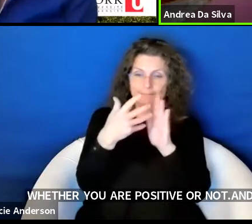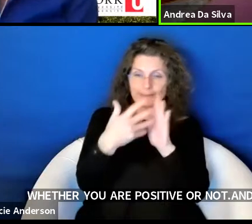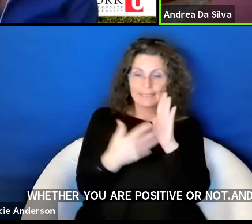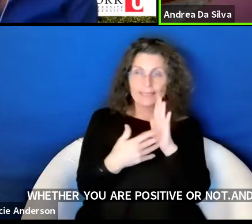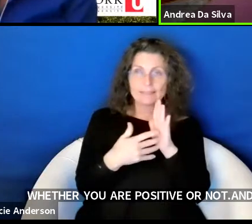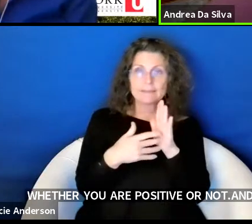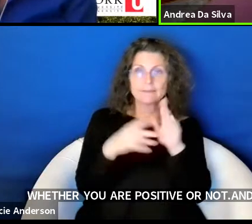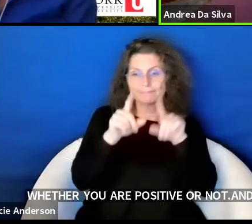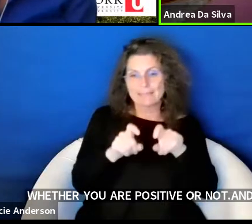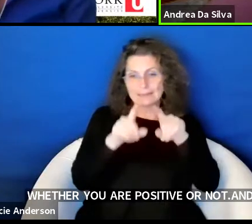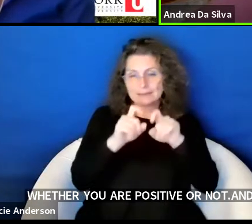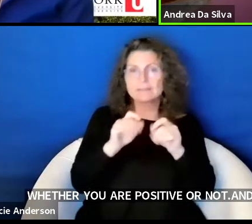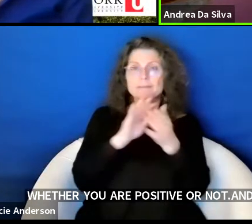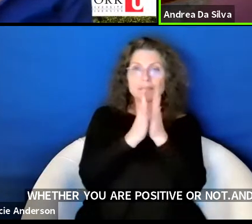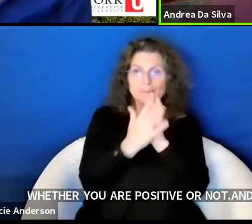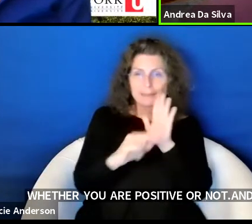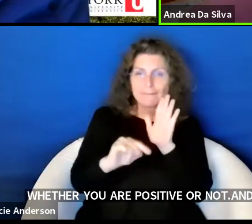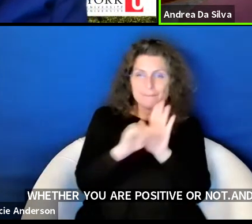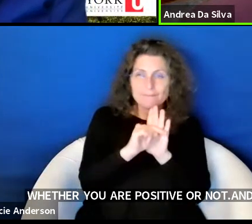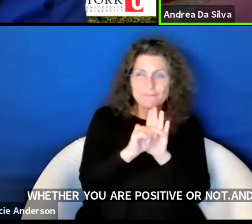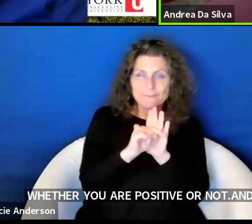no,